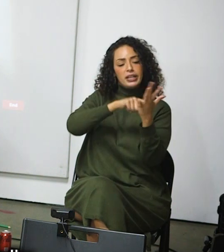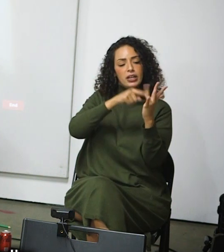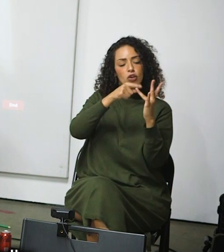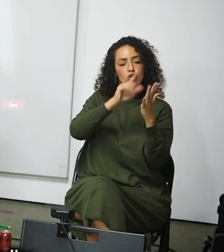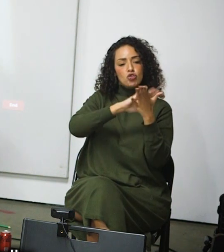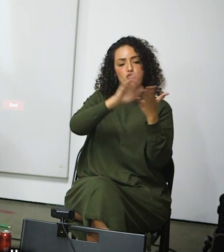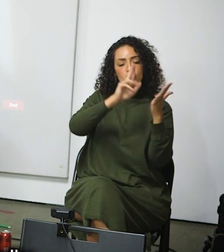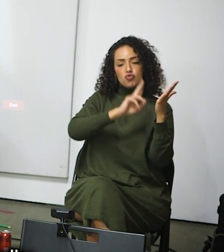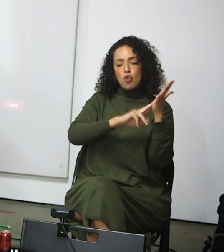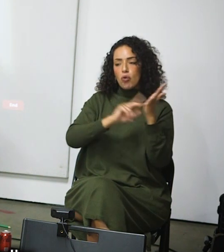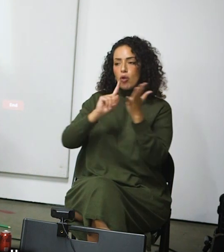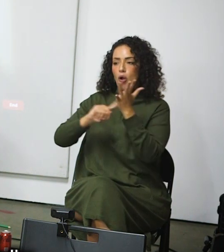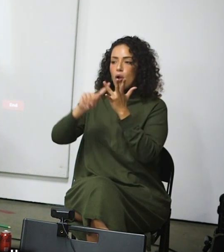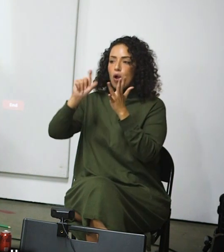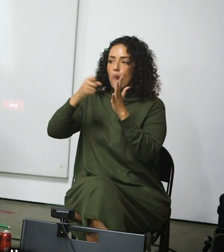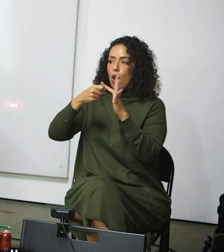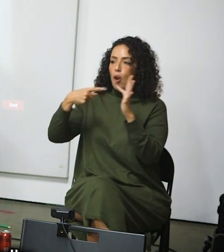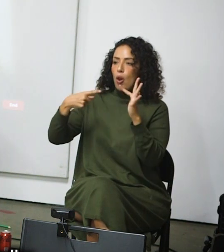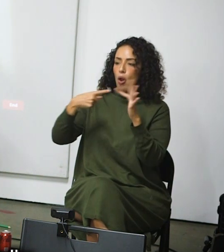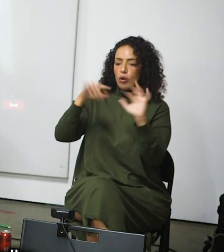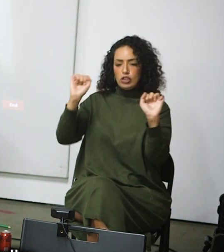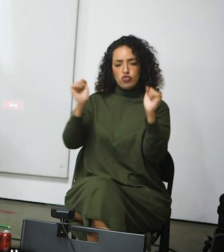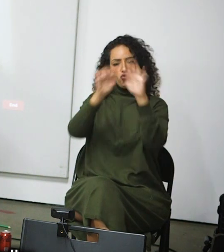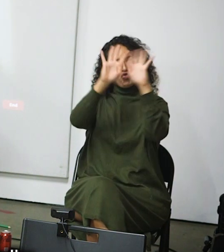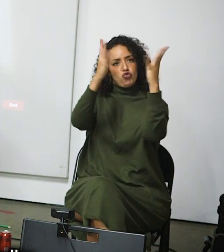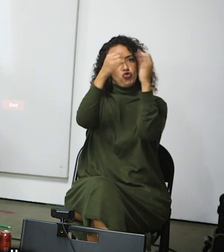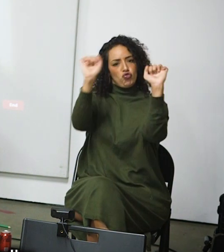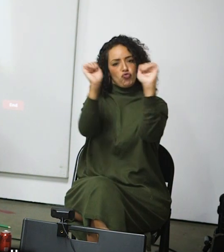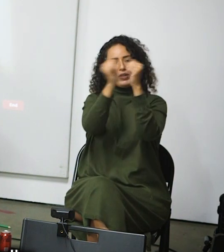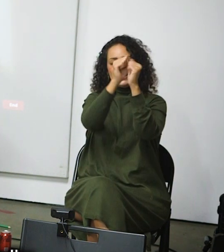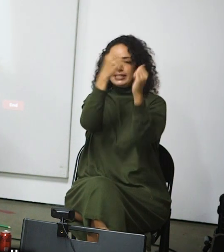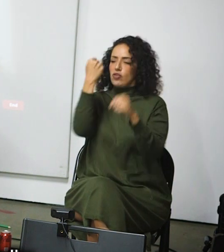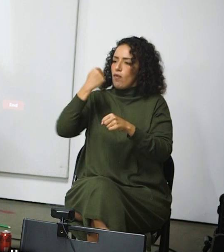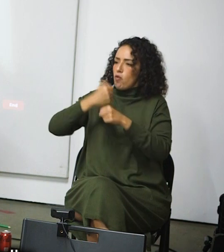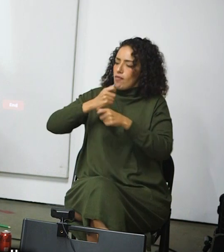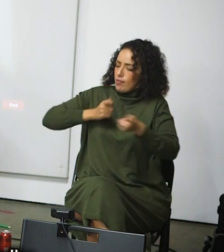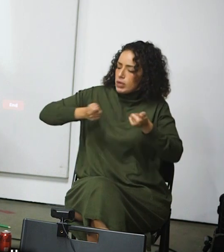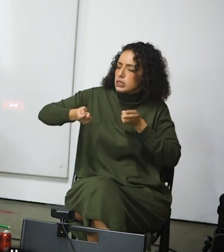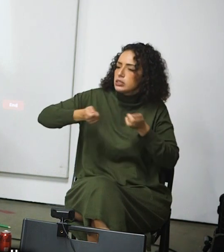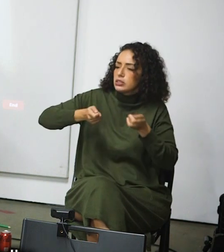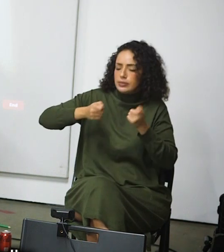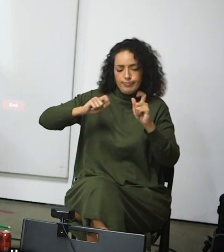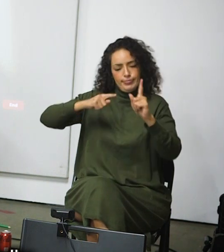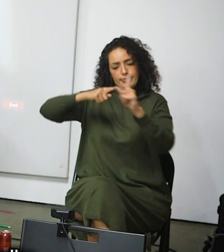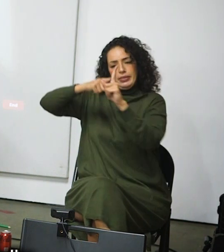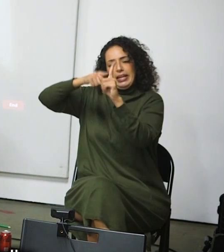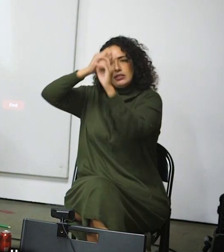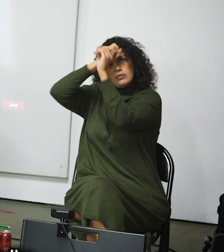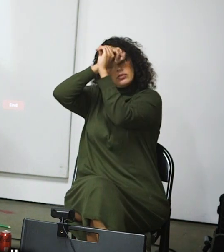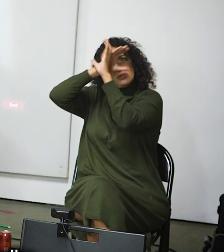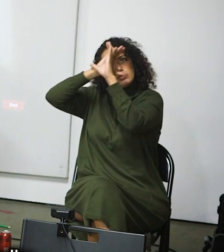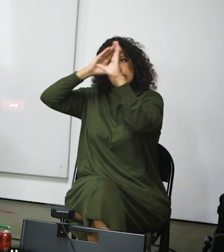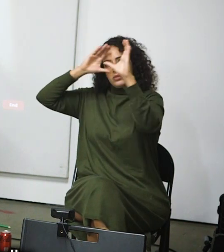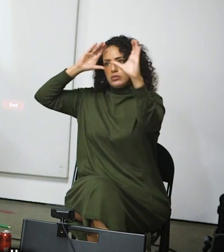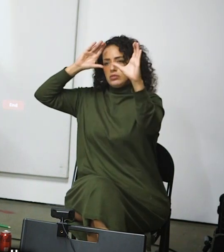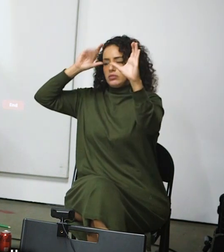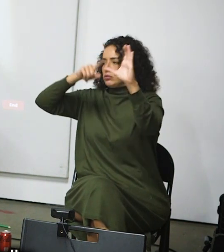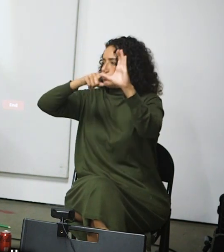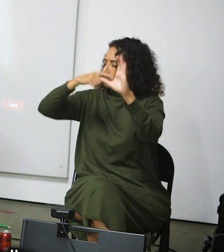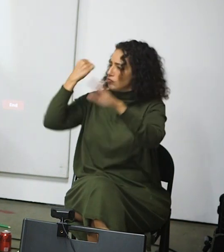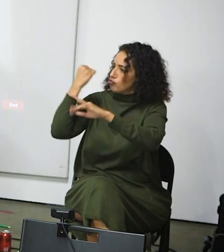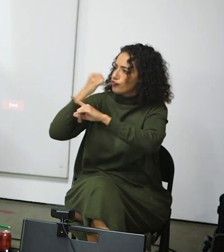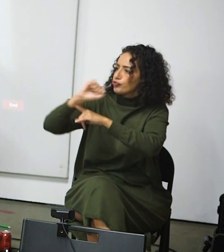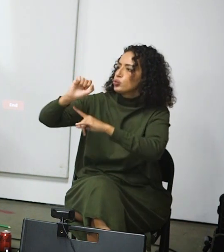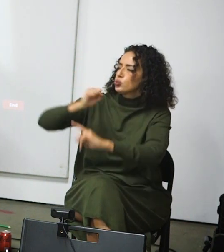of Government, and actually his conception of his lack of understanding